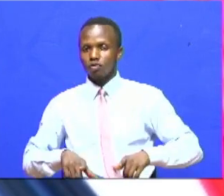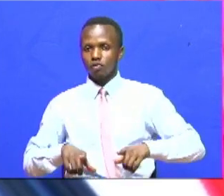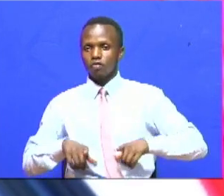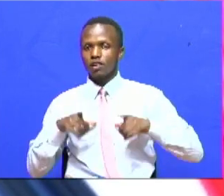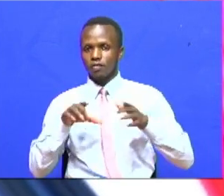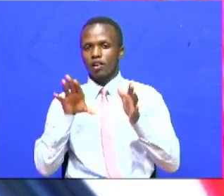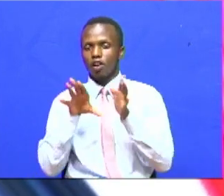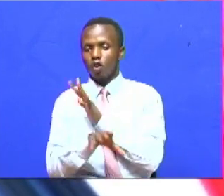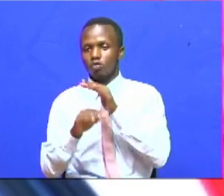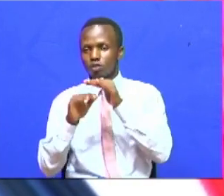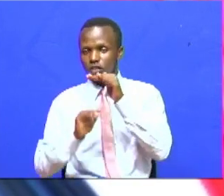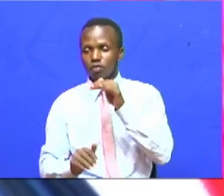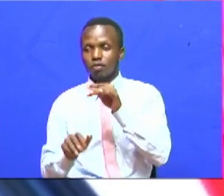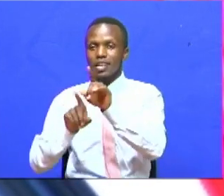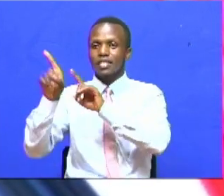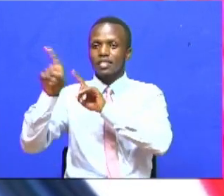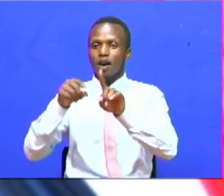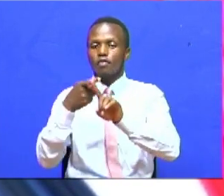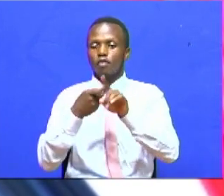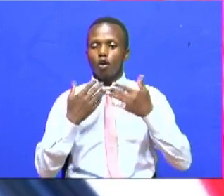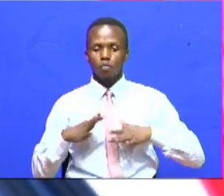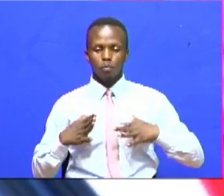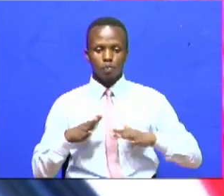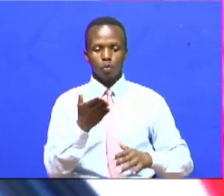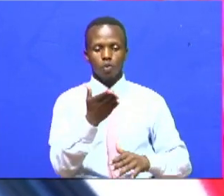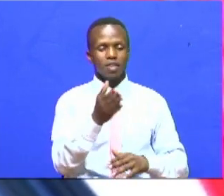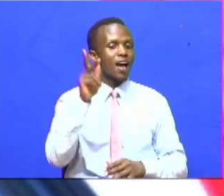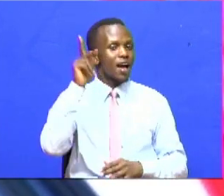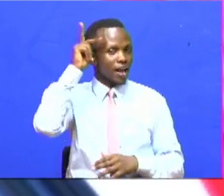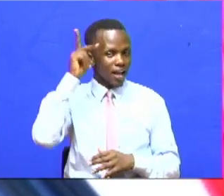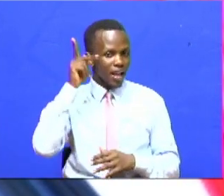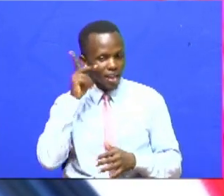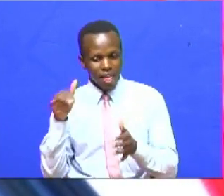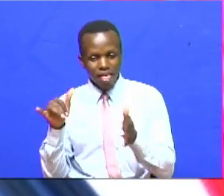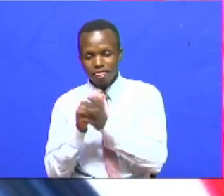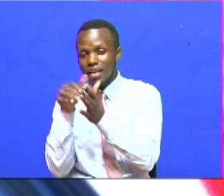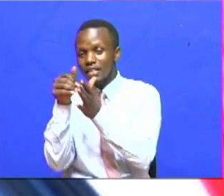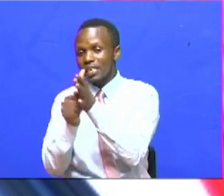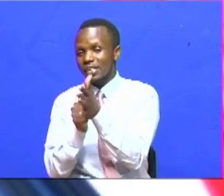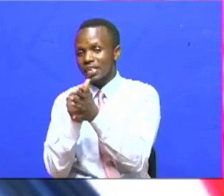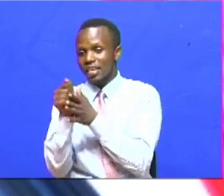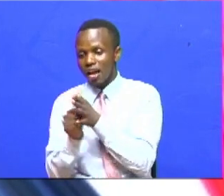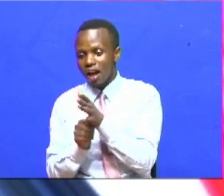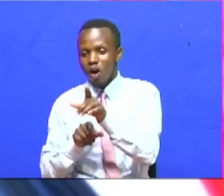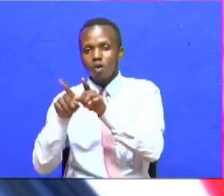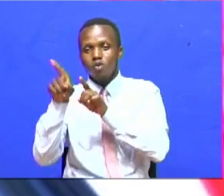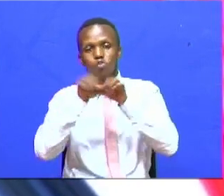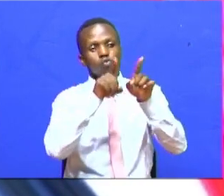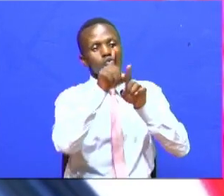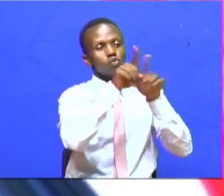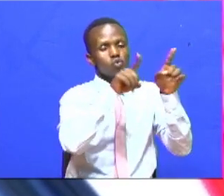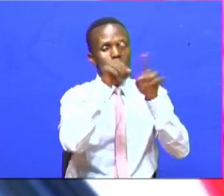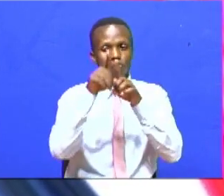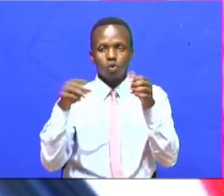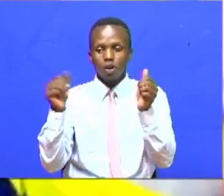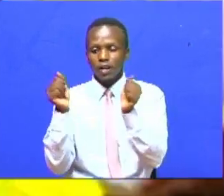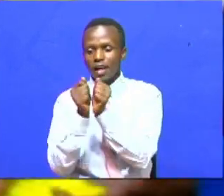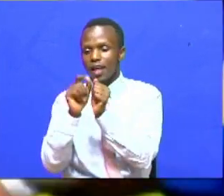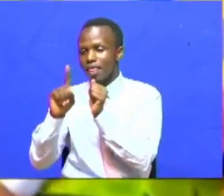wanaosafiri kutoka sehemu hii. Hii reli itasafirisha watu 10,000 kila